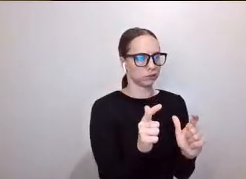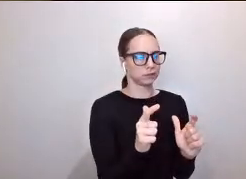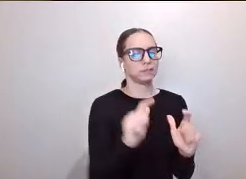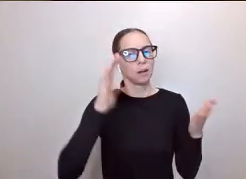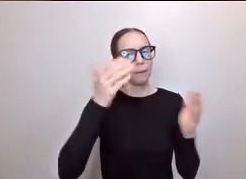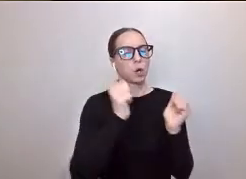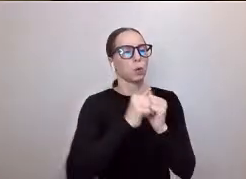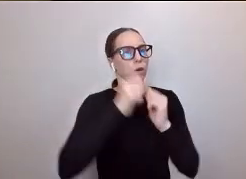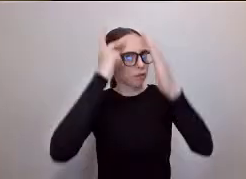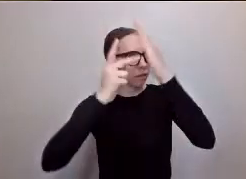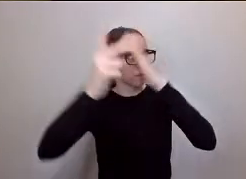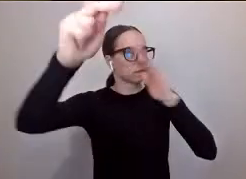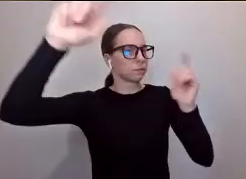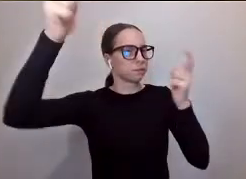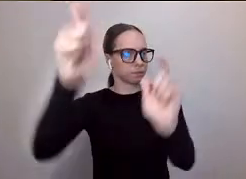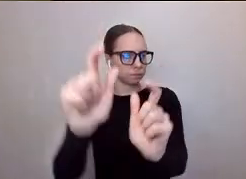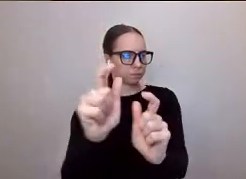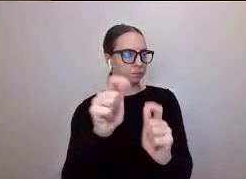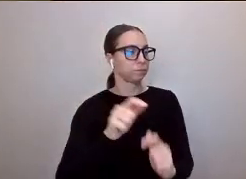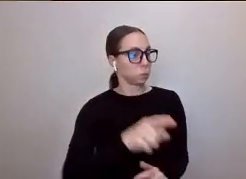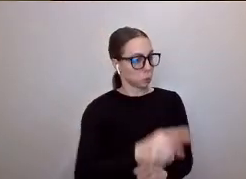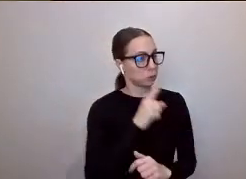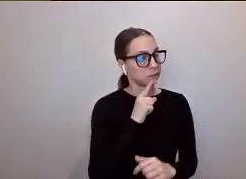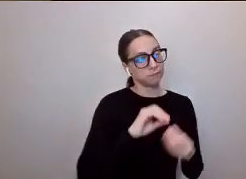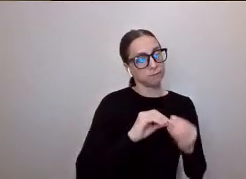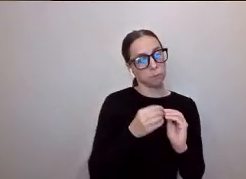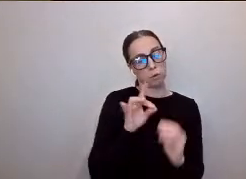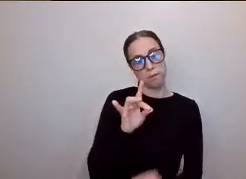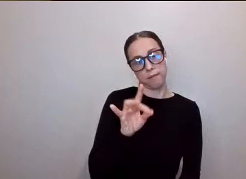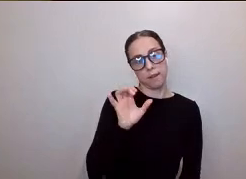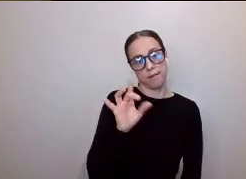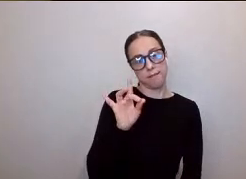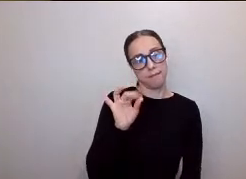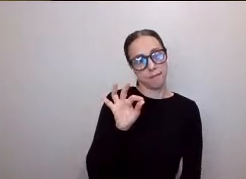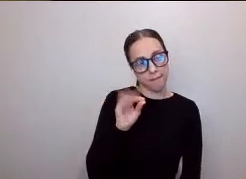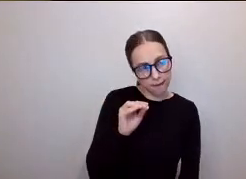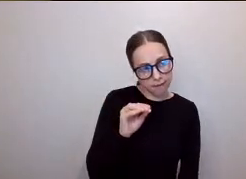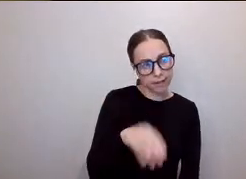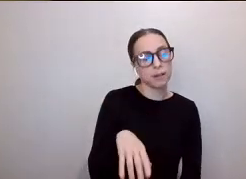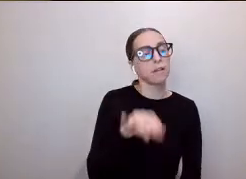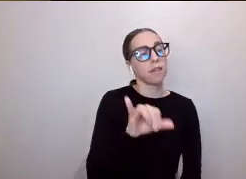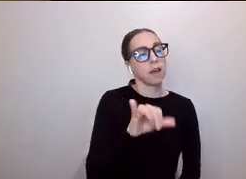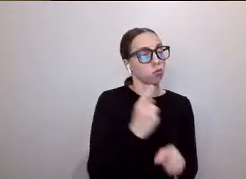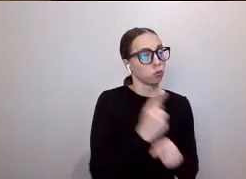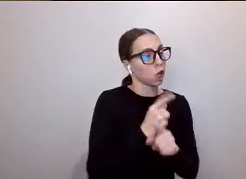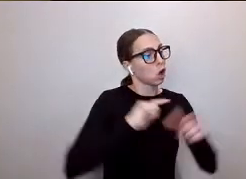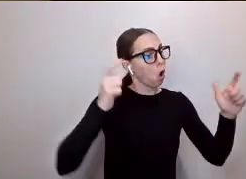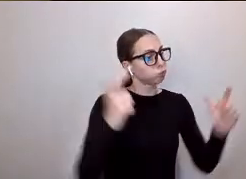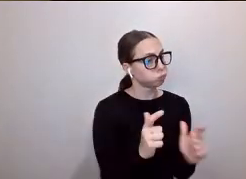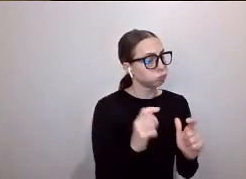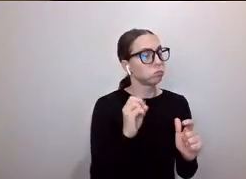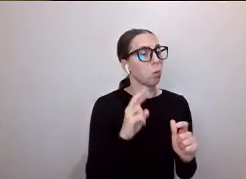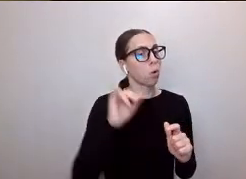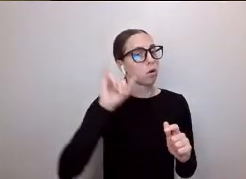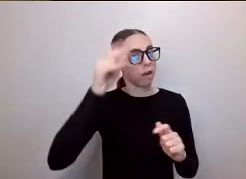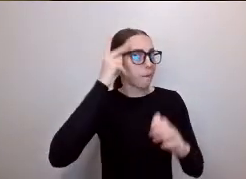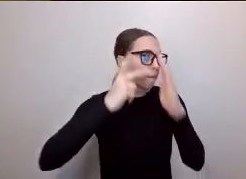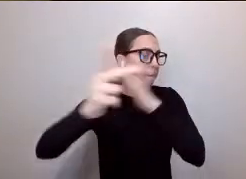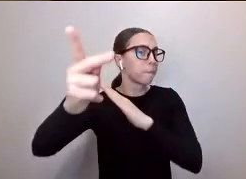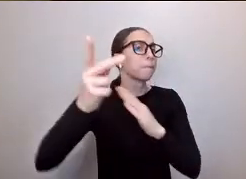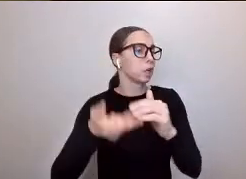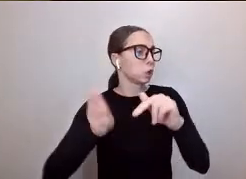that's with regular attrition or with the numbers that we're hearing about predictions about increased attrition? Council President Bender, it is